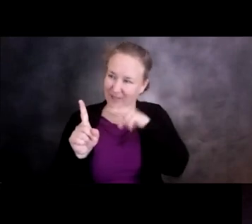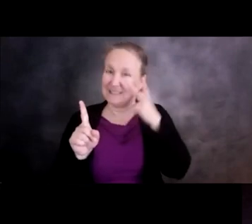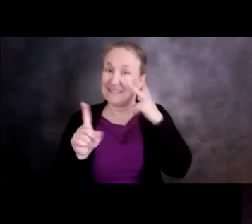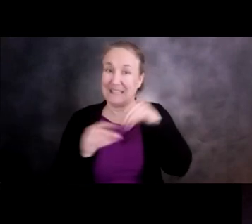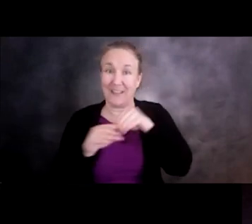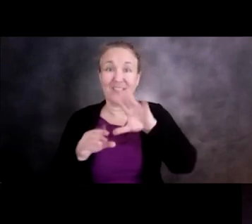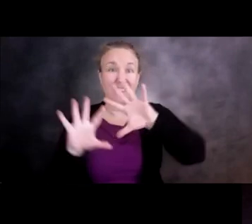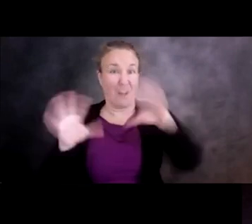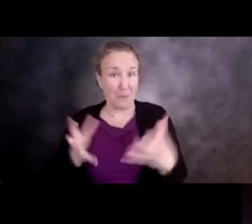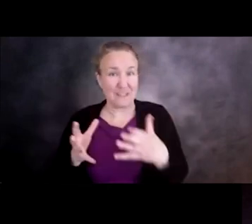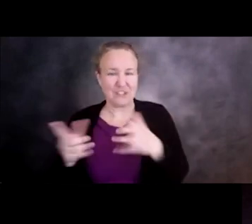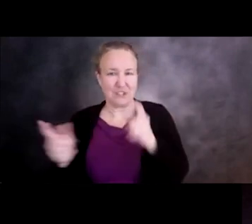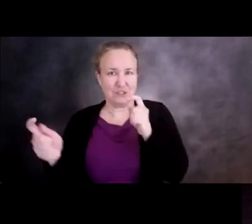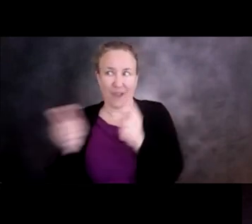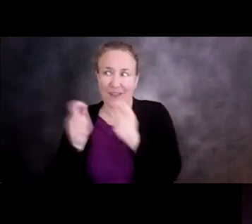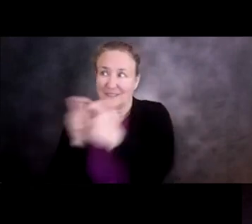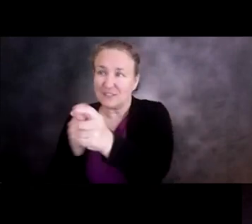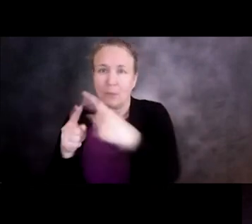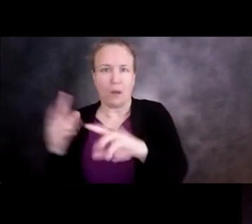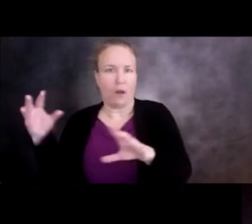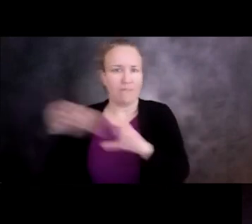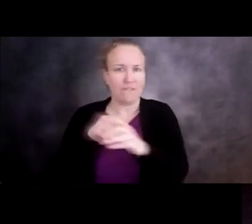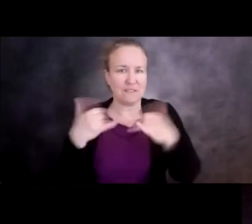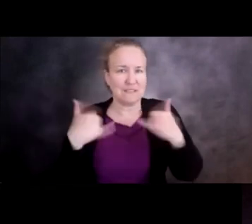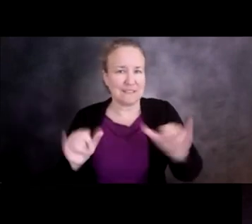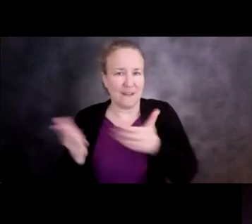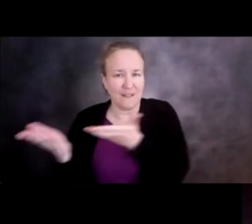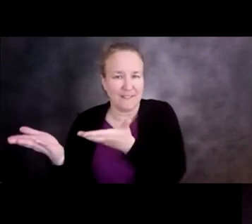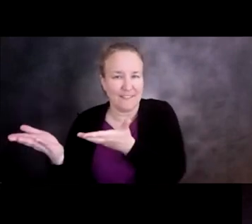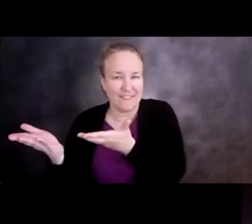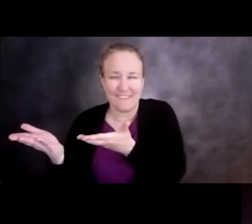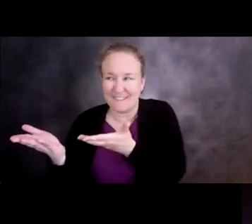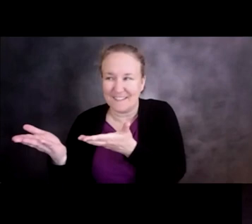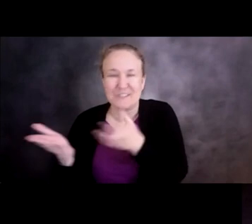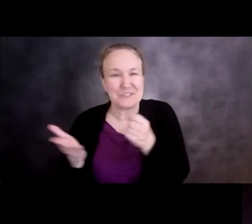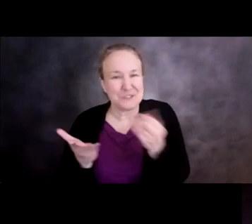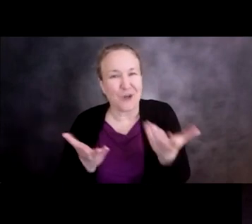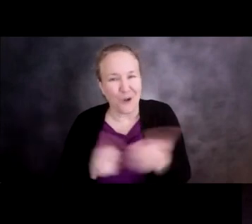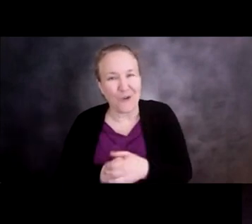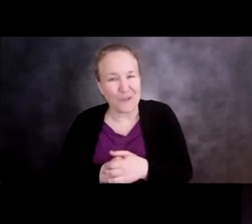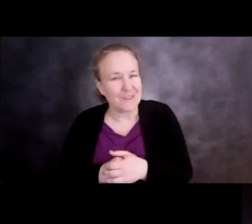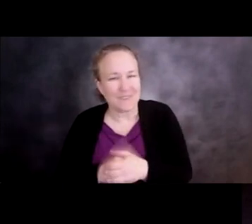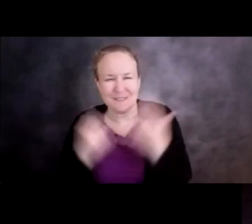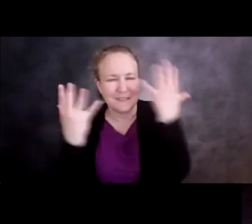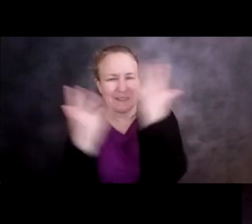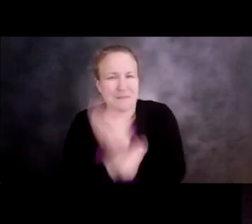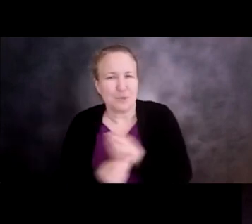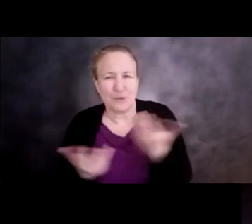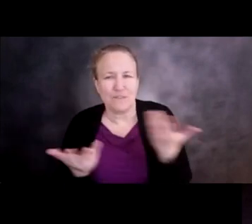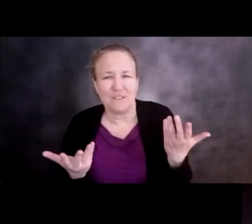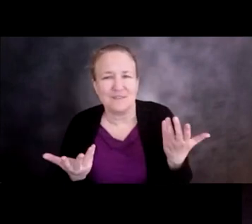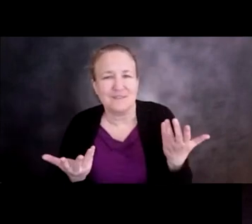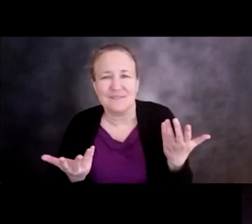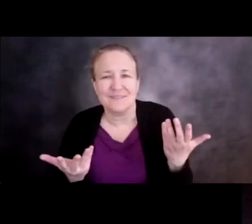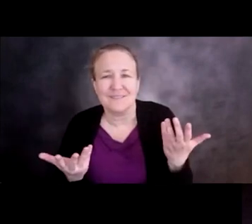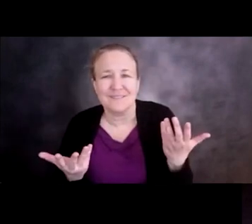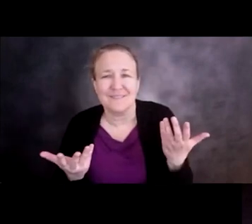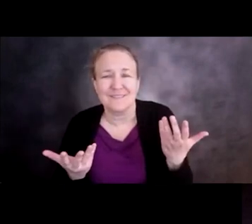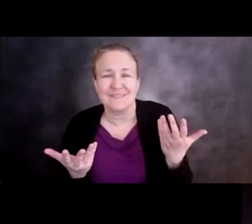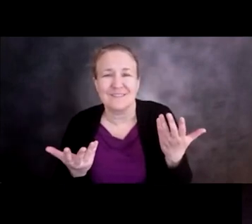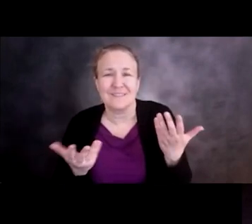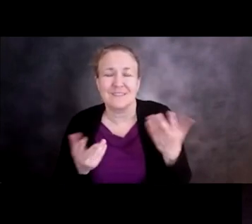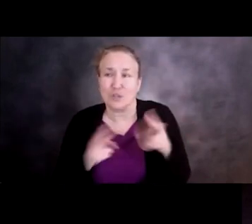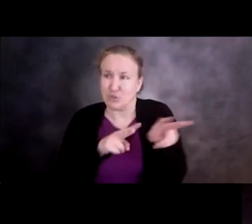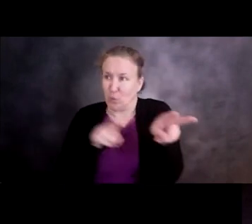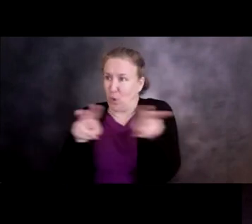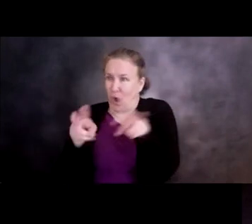company, but she's still in it, you know. So it just, it's a beautiful thing. It's just a beautiful thing to watch how dance